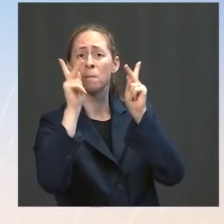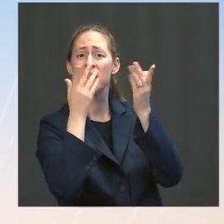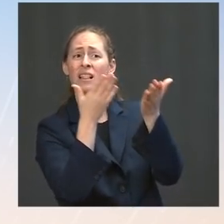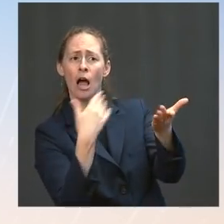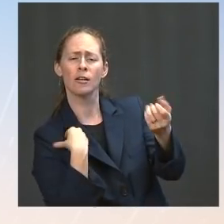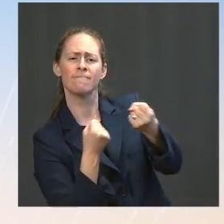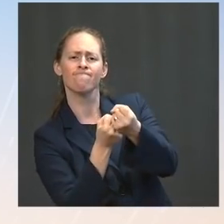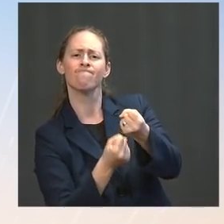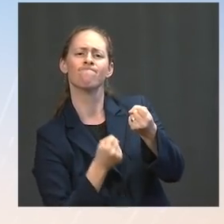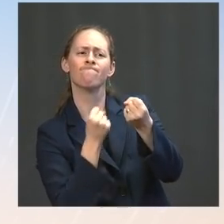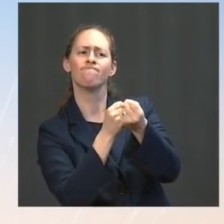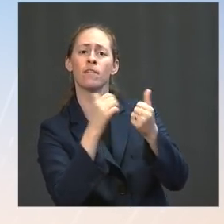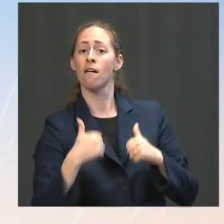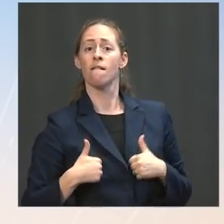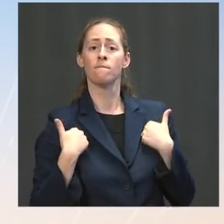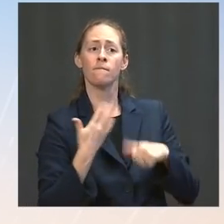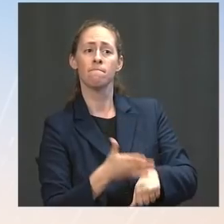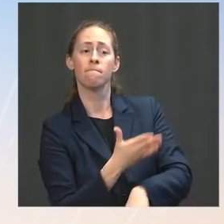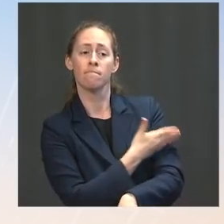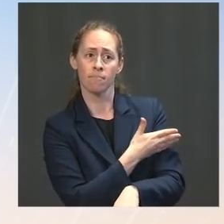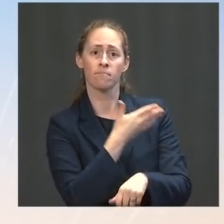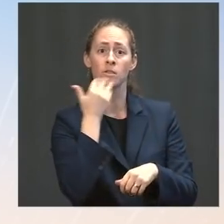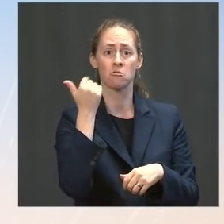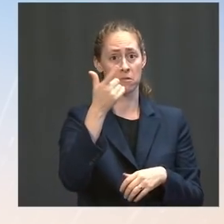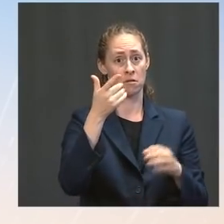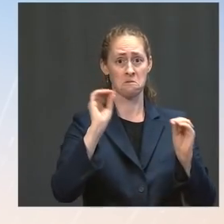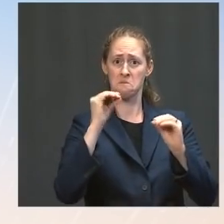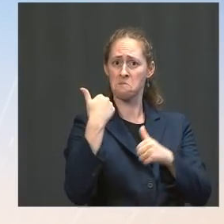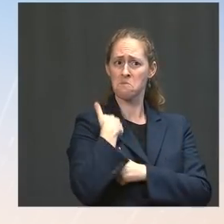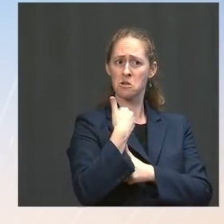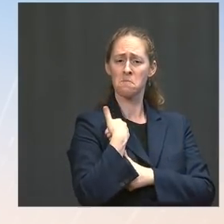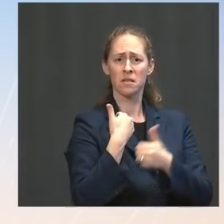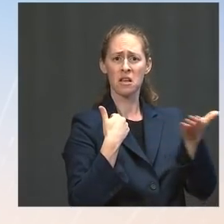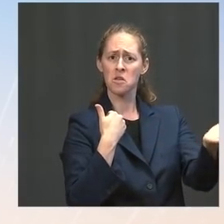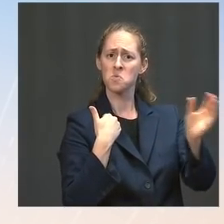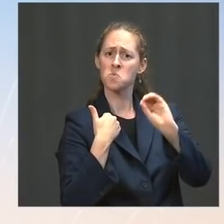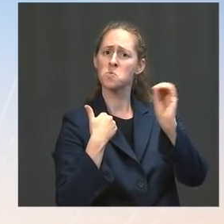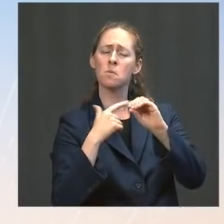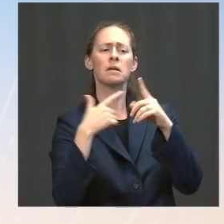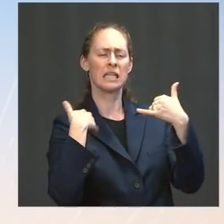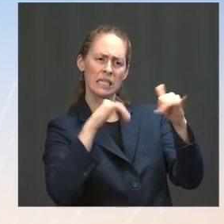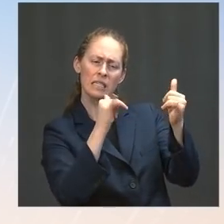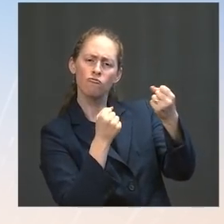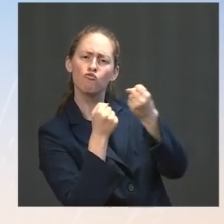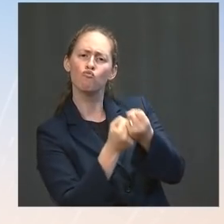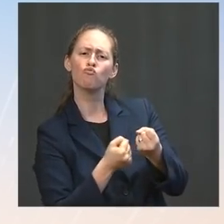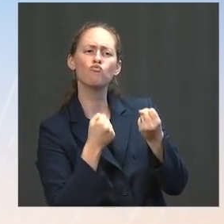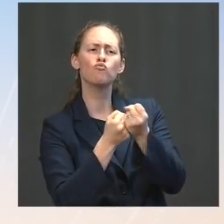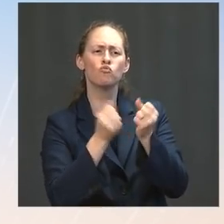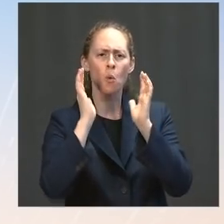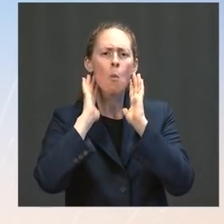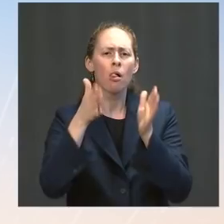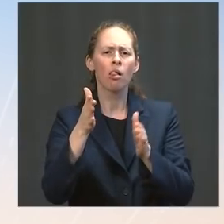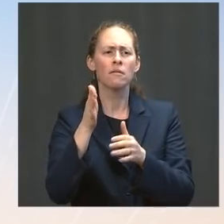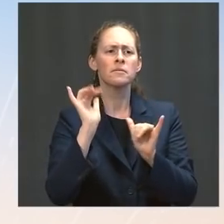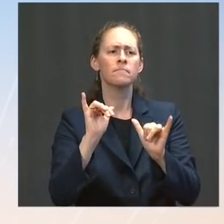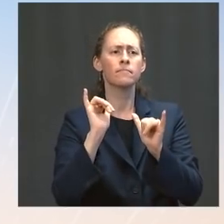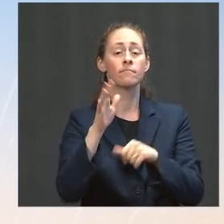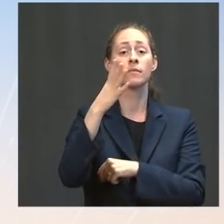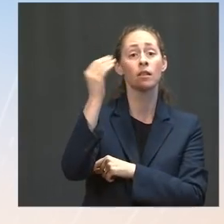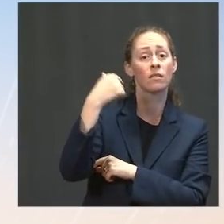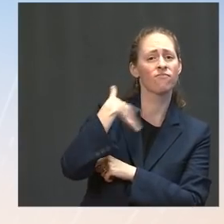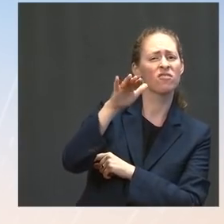of Americans and Afghan friendlies from Kabul? Well, first of all, I think it's important to the American people who